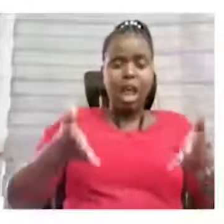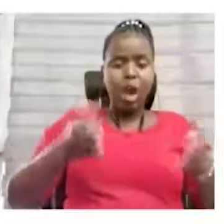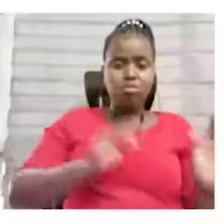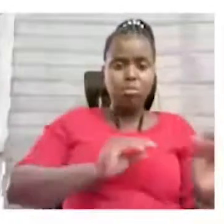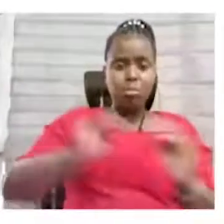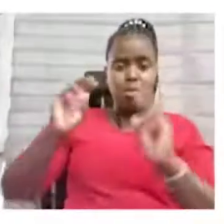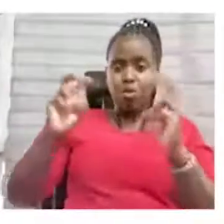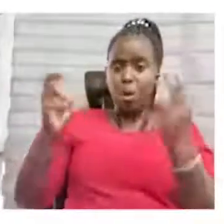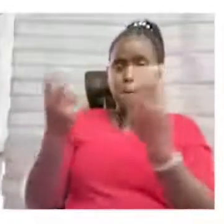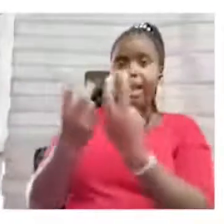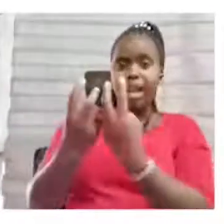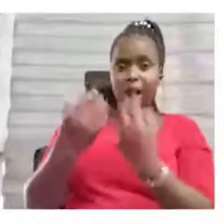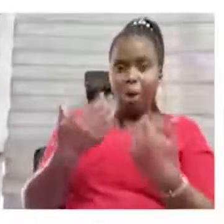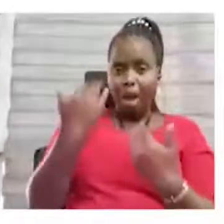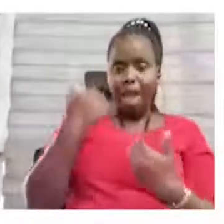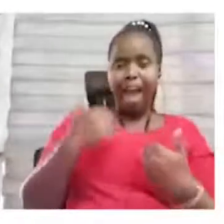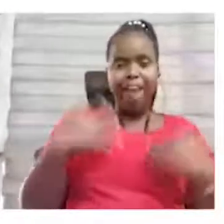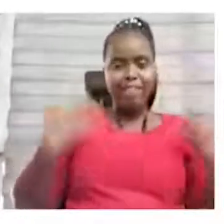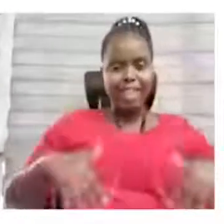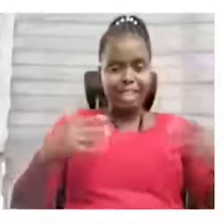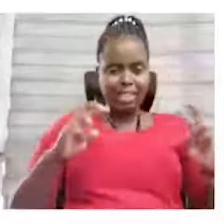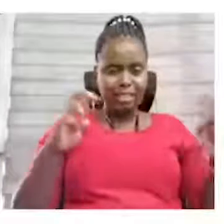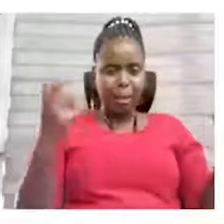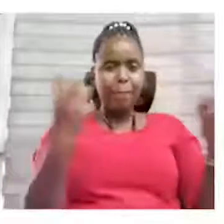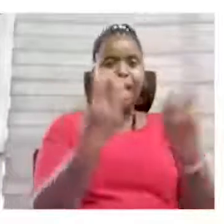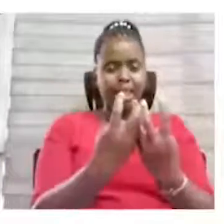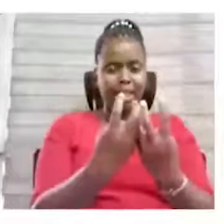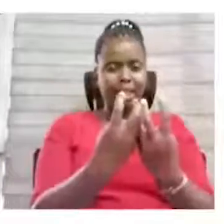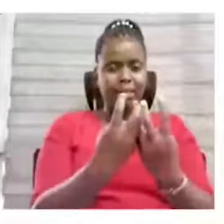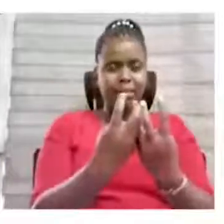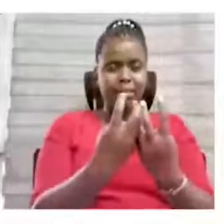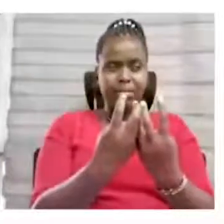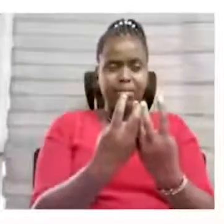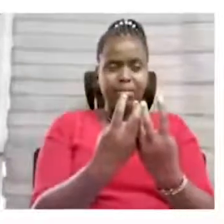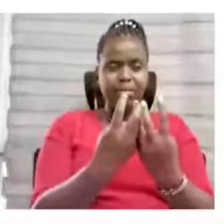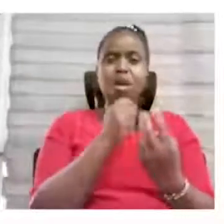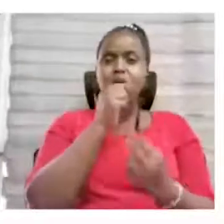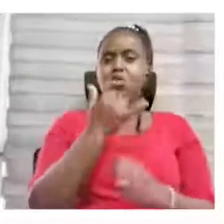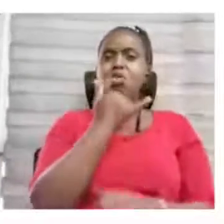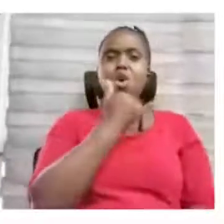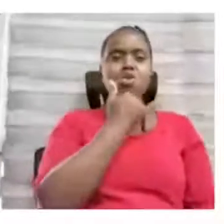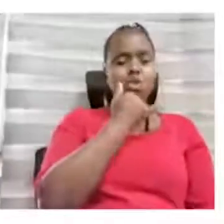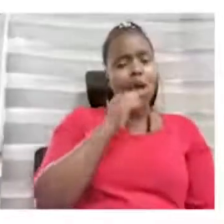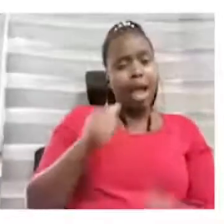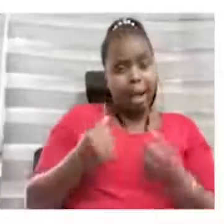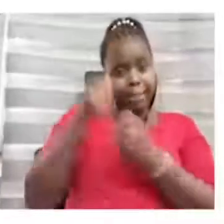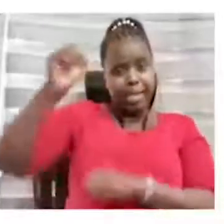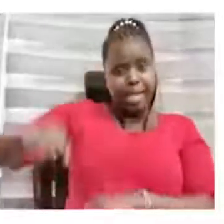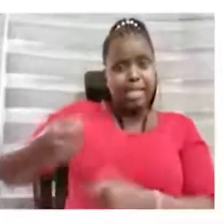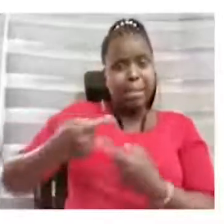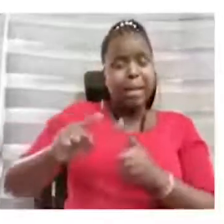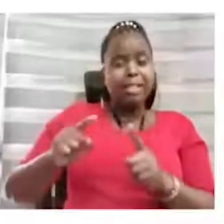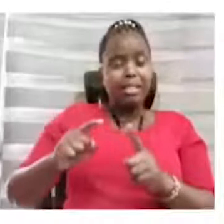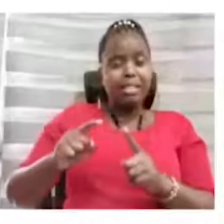have such an exciting panel, and to not do the mistakes I usually do, which is forget to say things about the